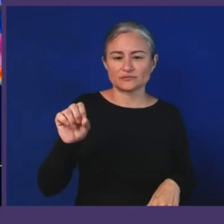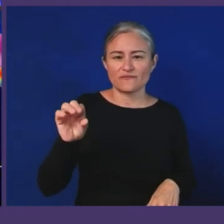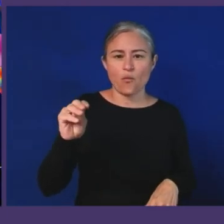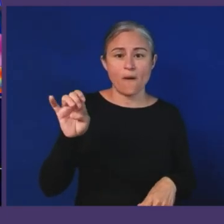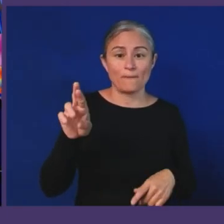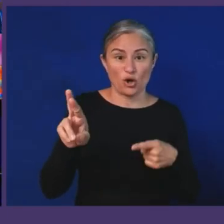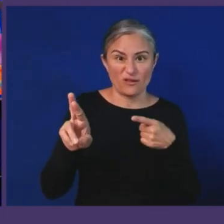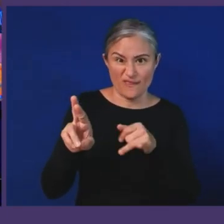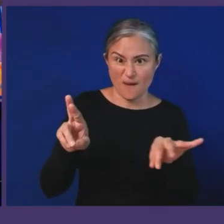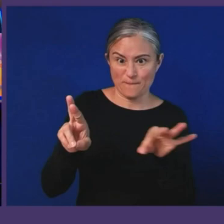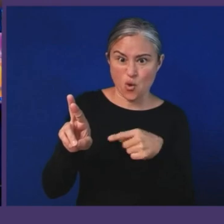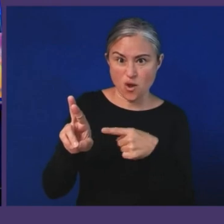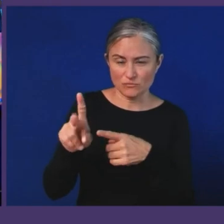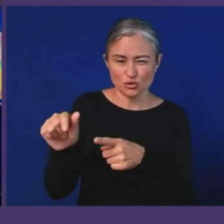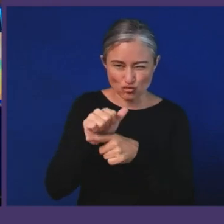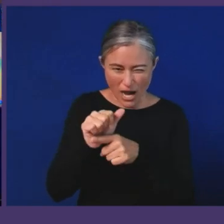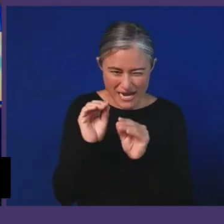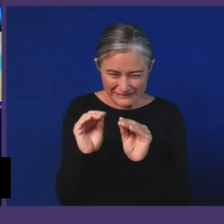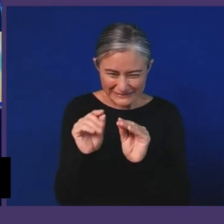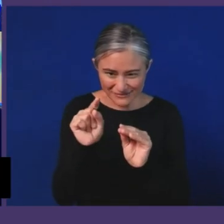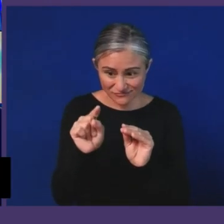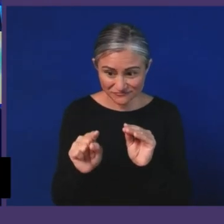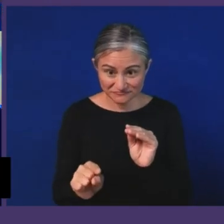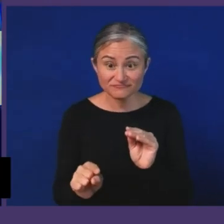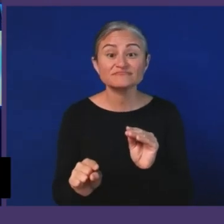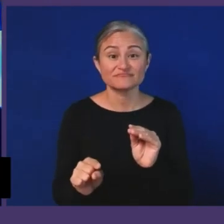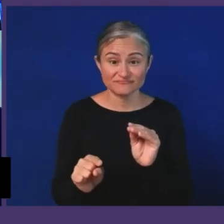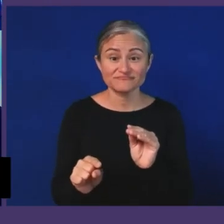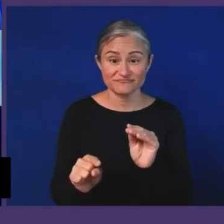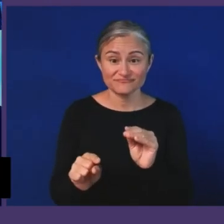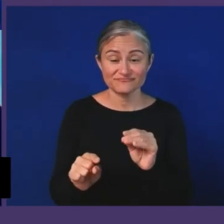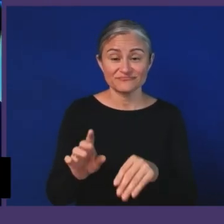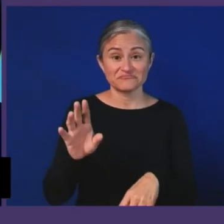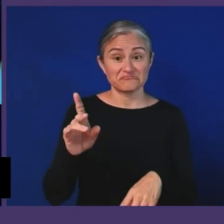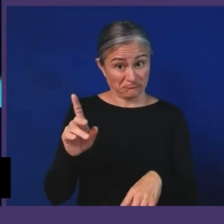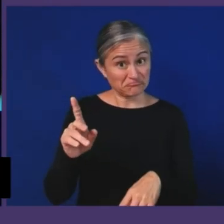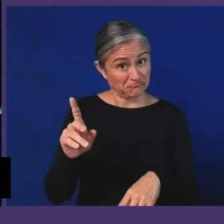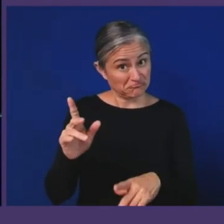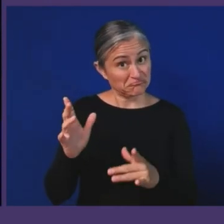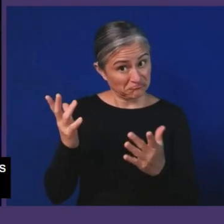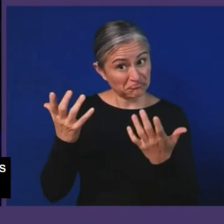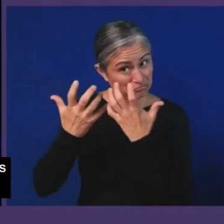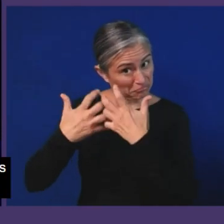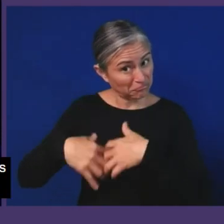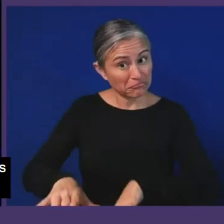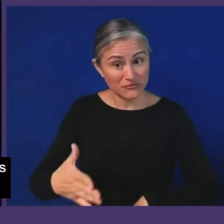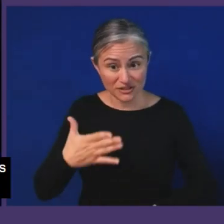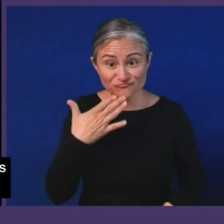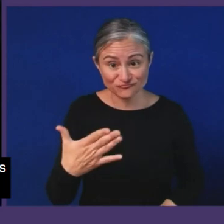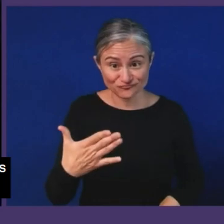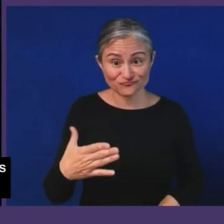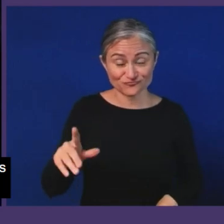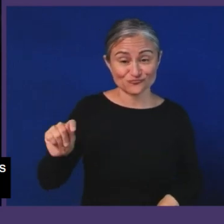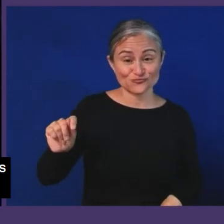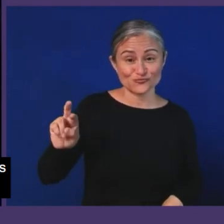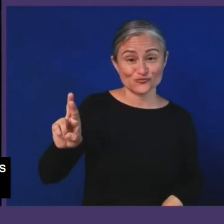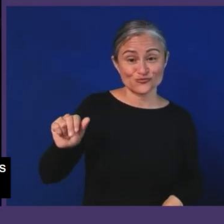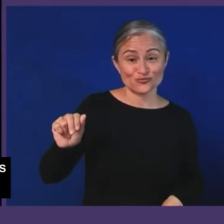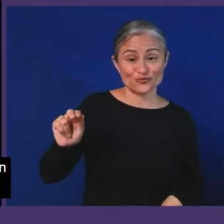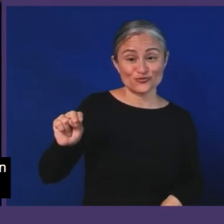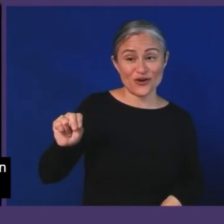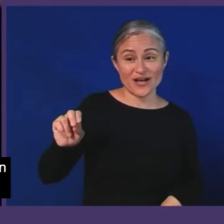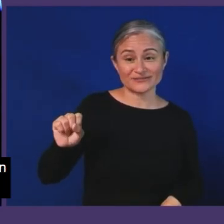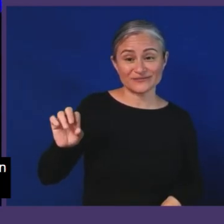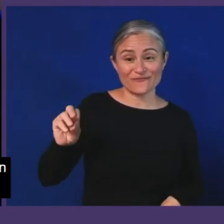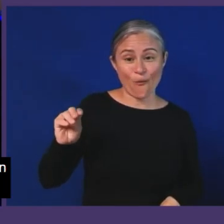works very well in practice. And the reason for this is that basically the transformer is forced to multitask a huge amount of tasks in the language